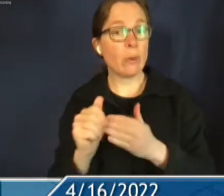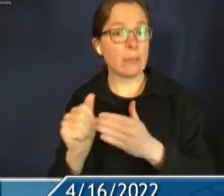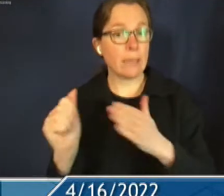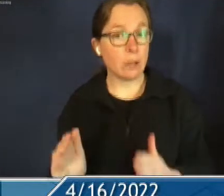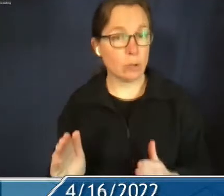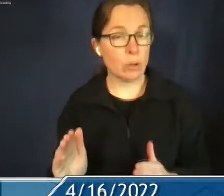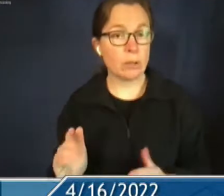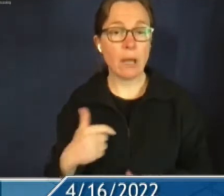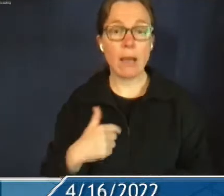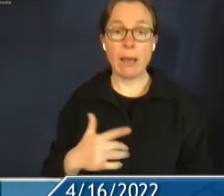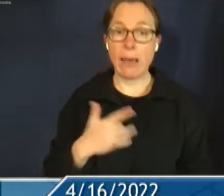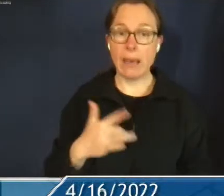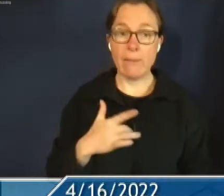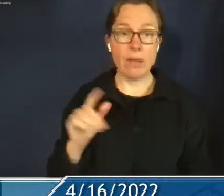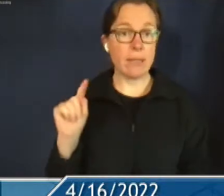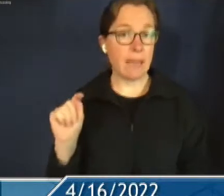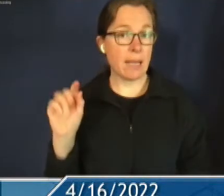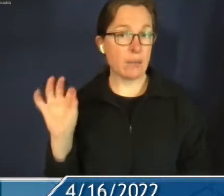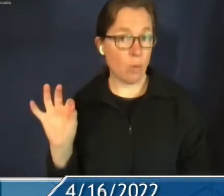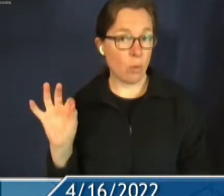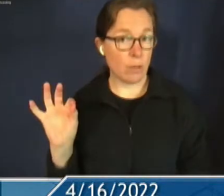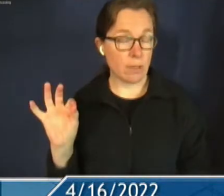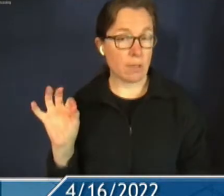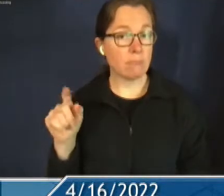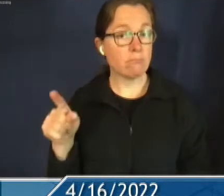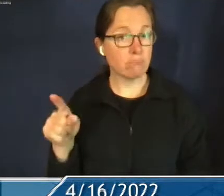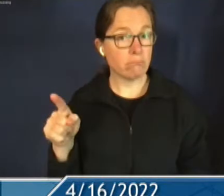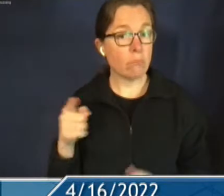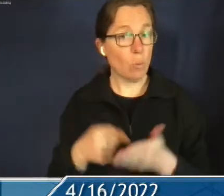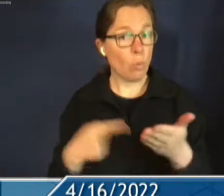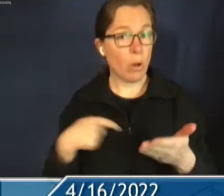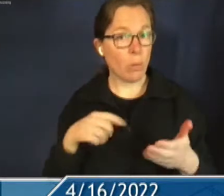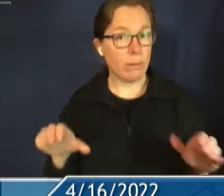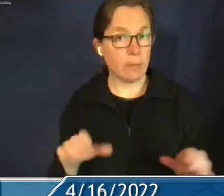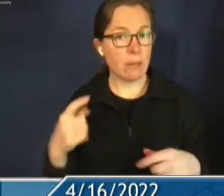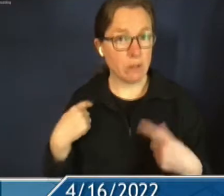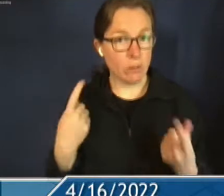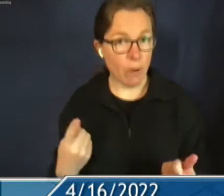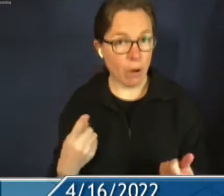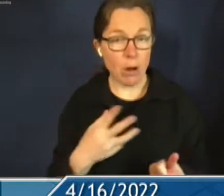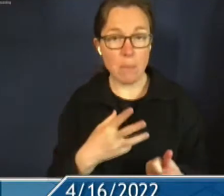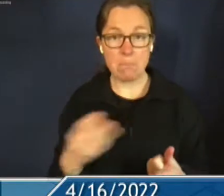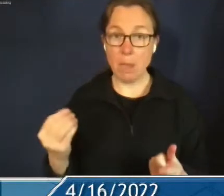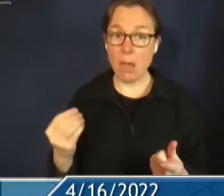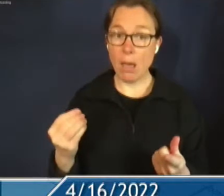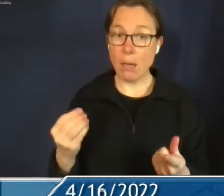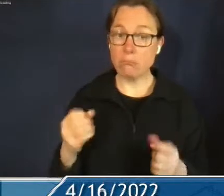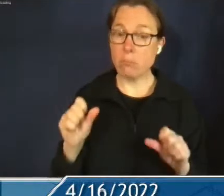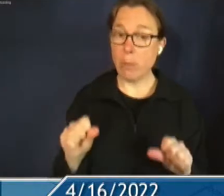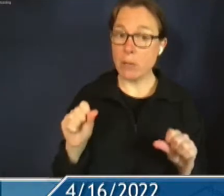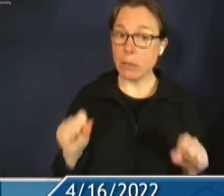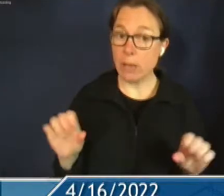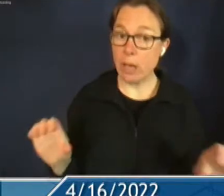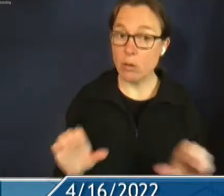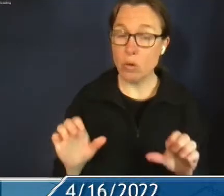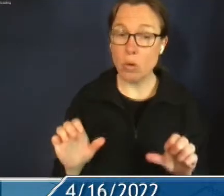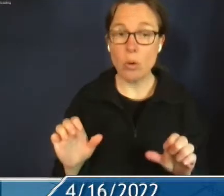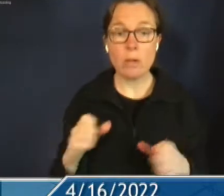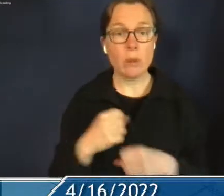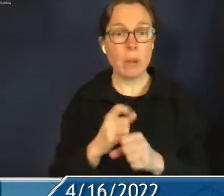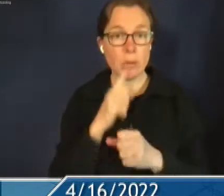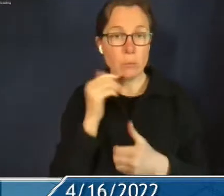that what the task force has created and what the potential that it can do is to streamline the